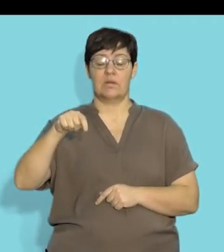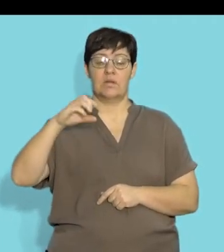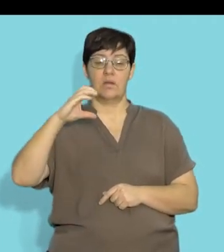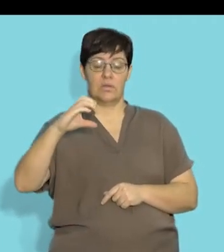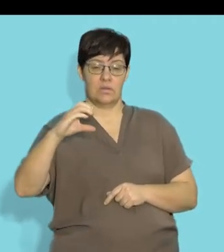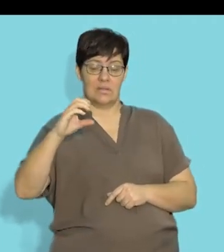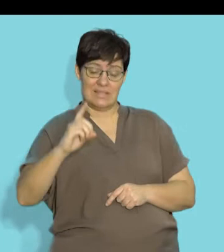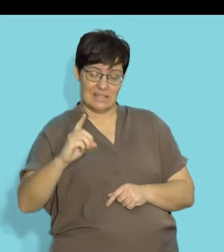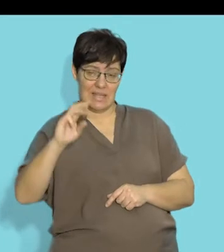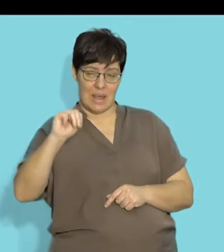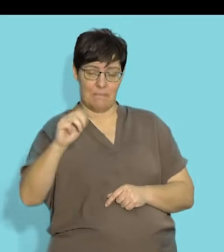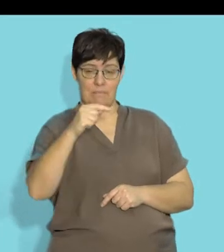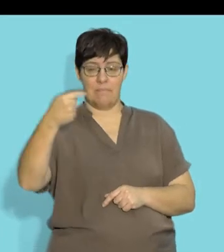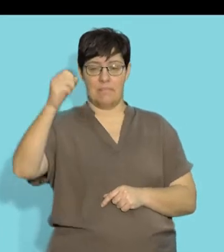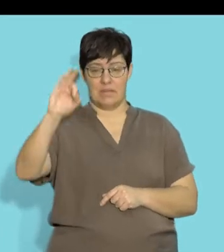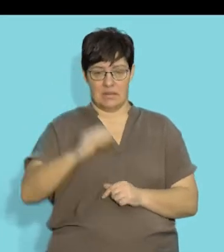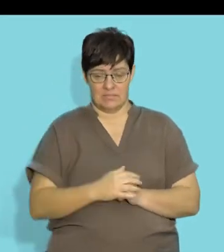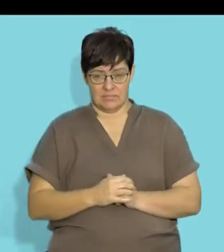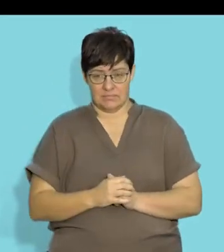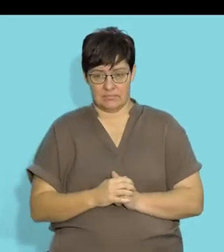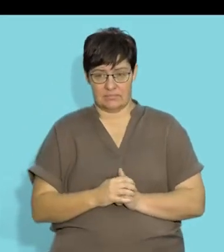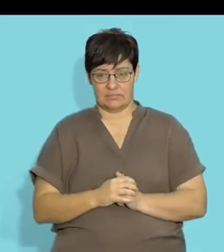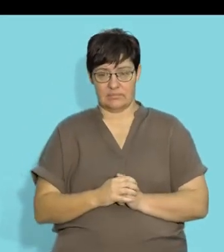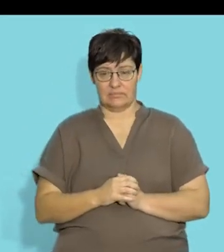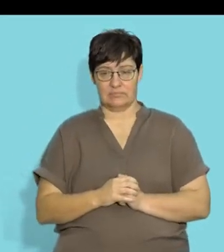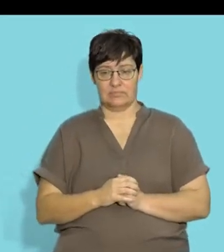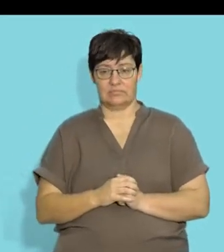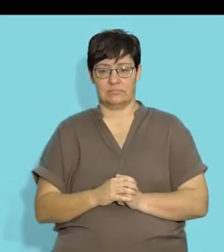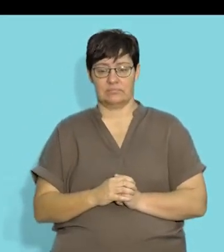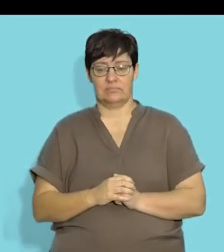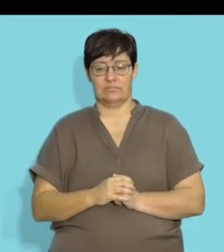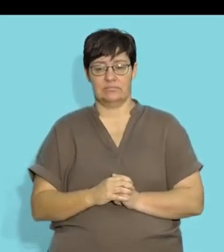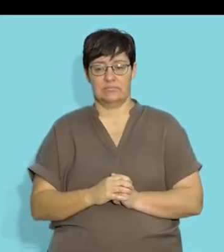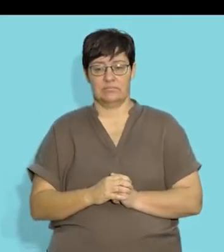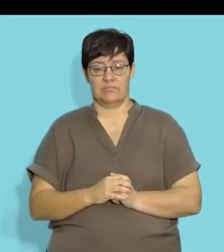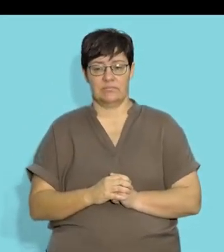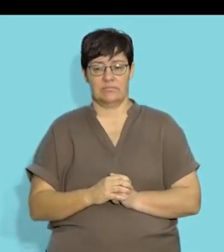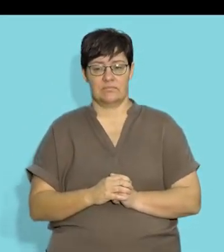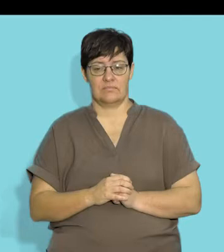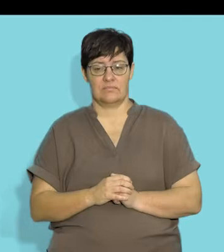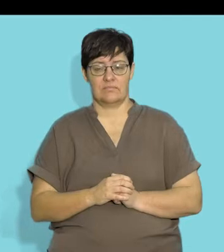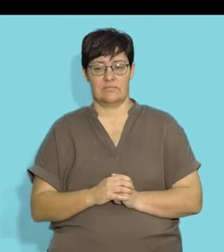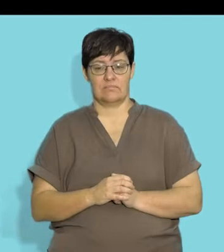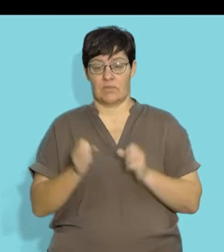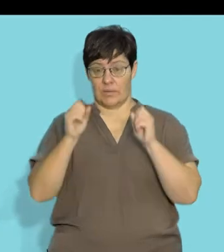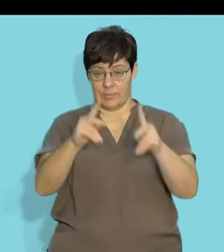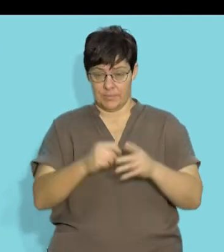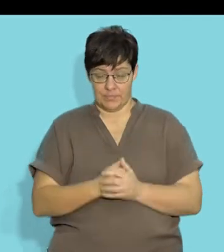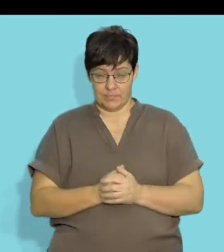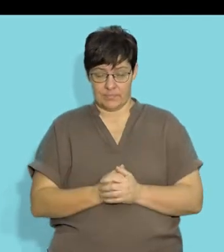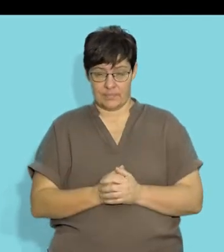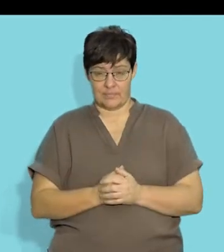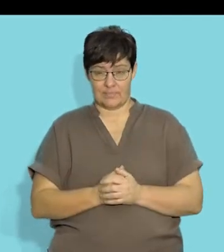Okay, 0.25 mole per cubic decimeter. Okay,